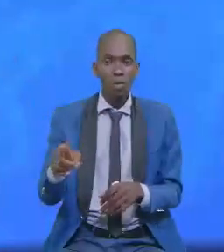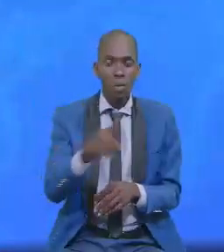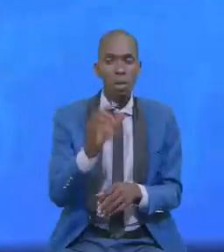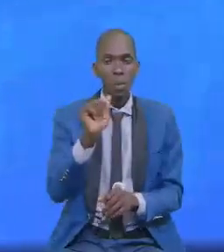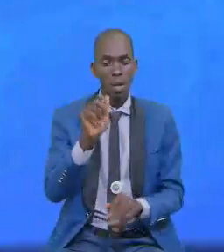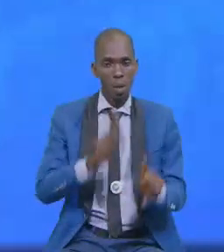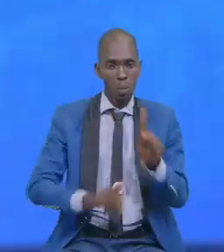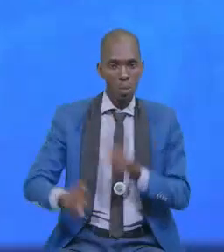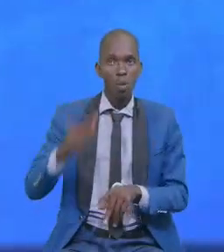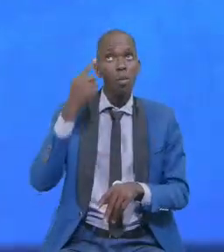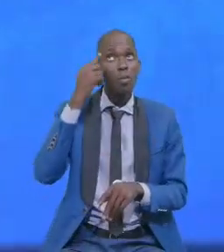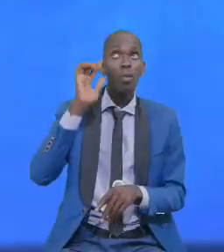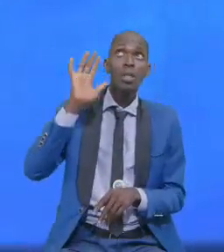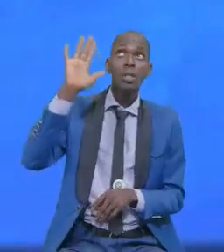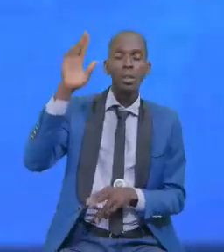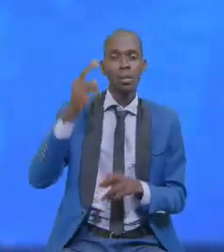his name.